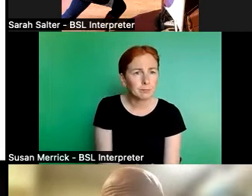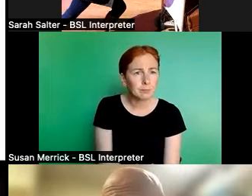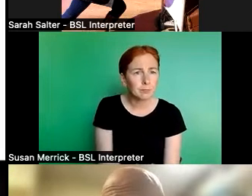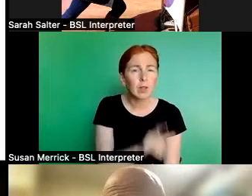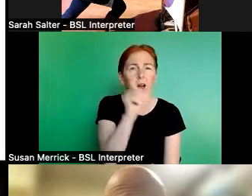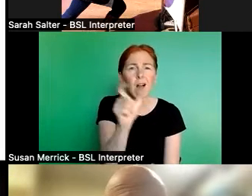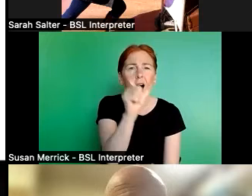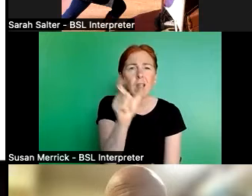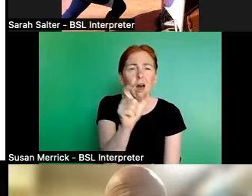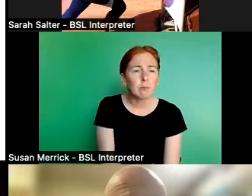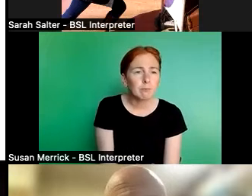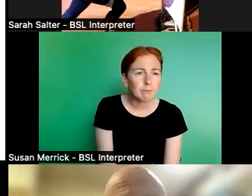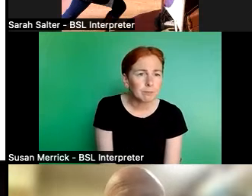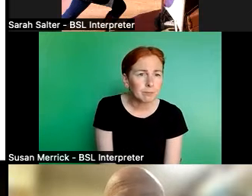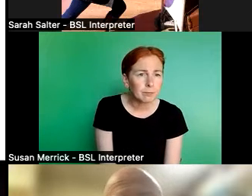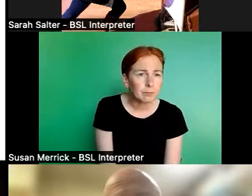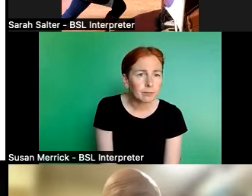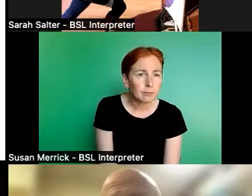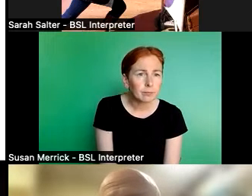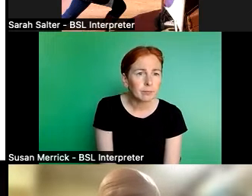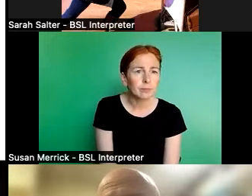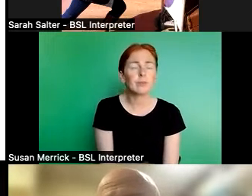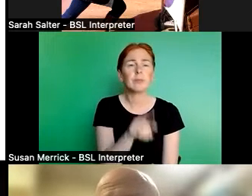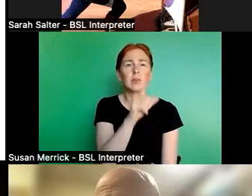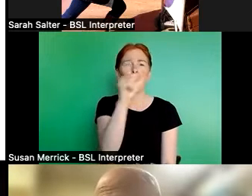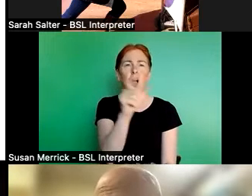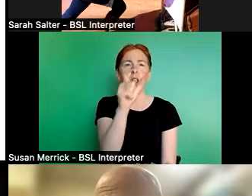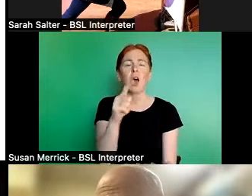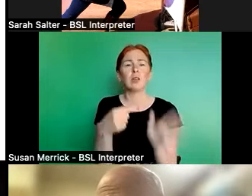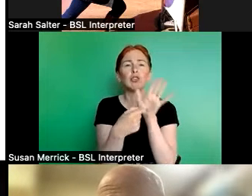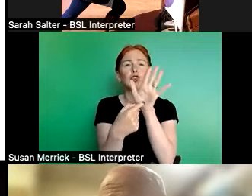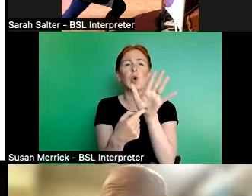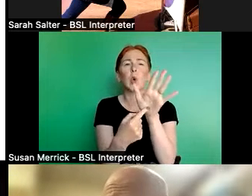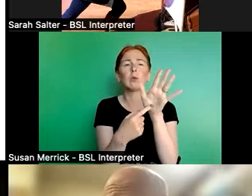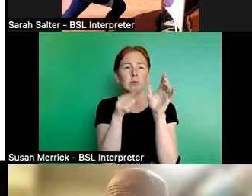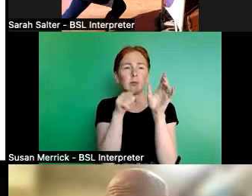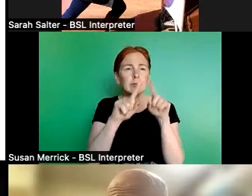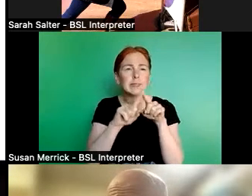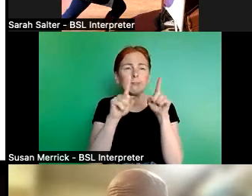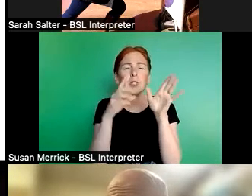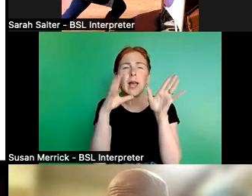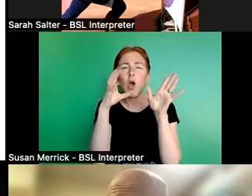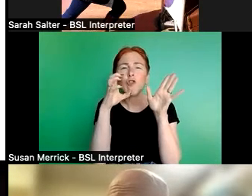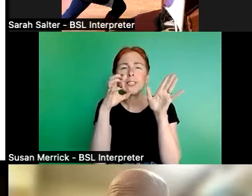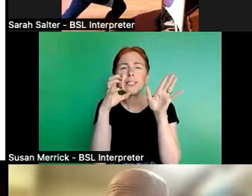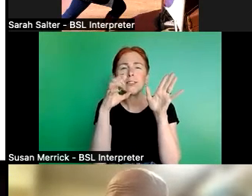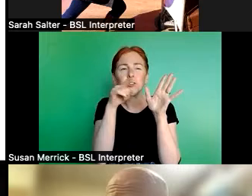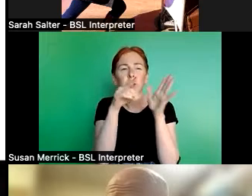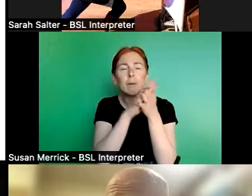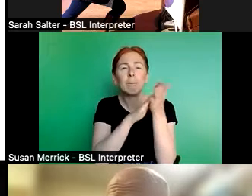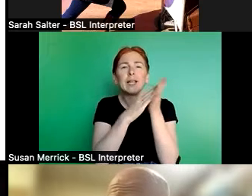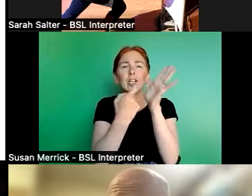of retinitis pigmentosa. And on the right-hand side, you can see a black and white image, and this is